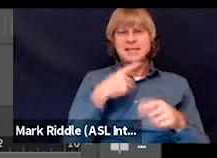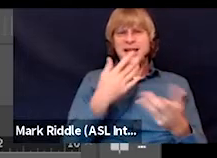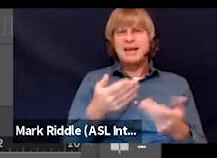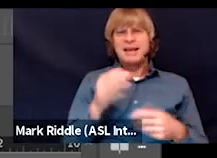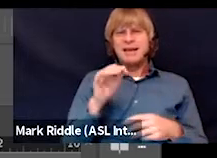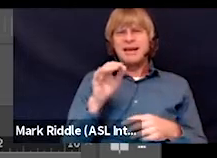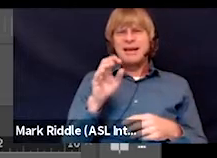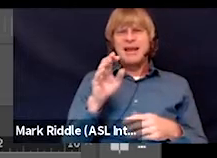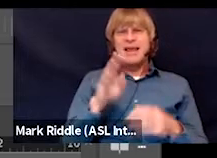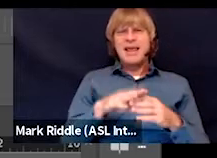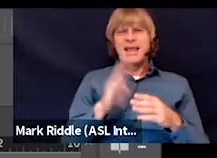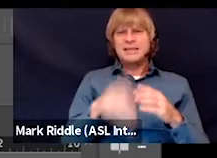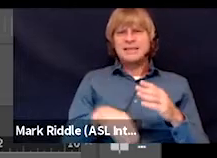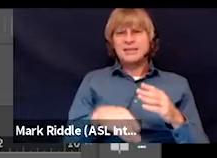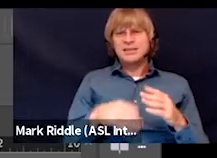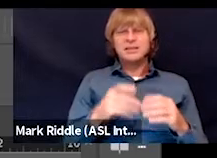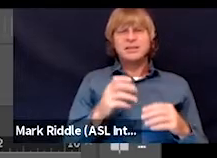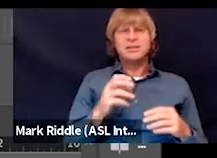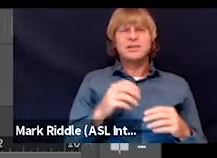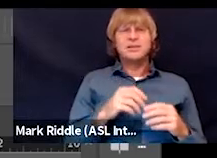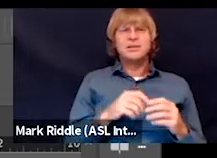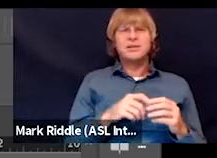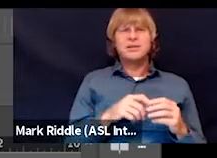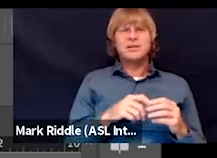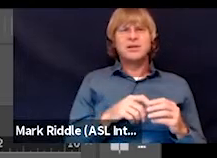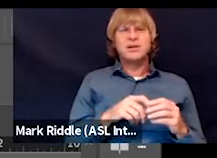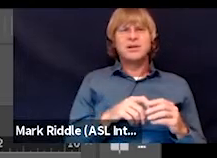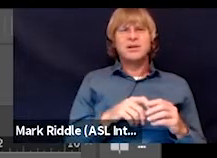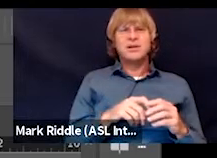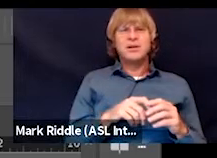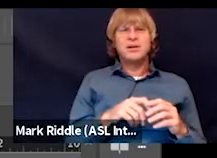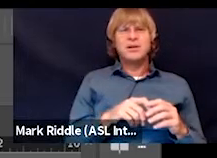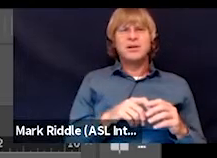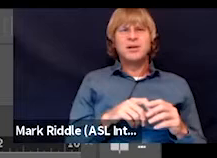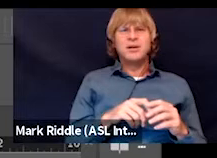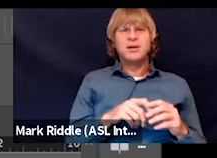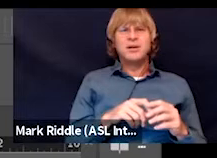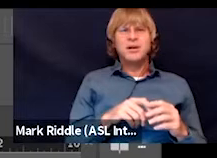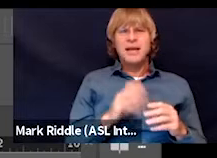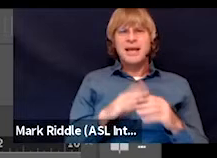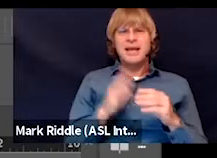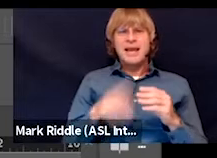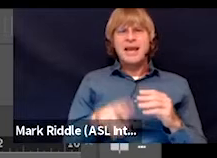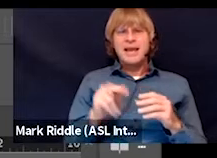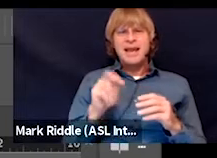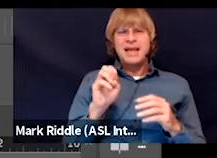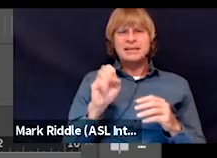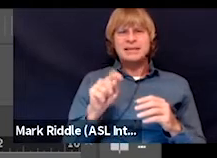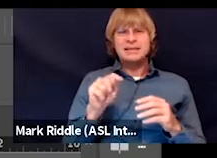end, whoops, gotta get rid of that, in nested style here,